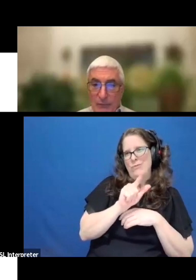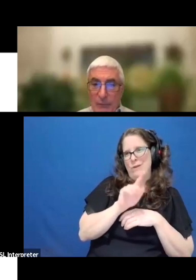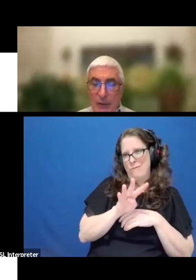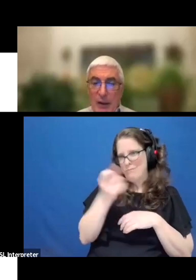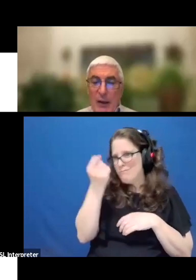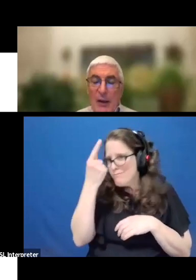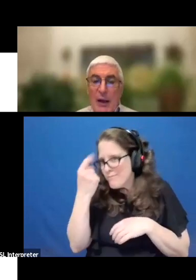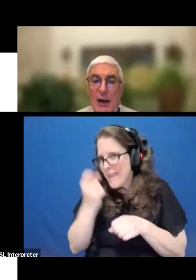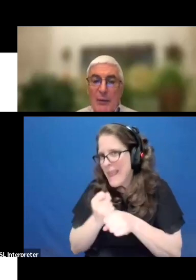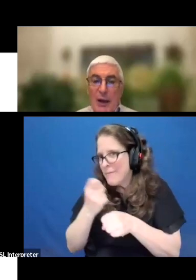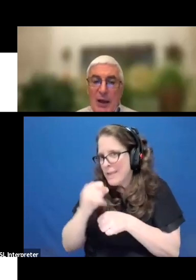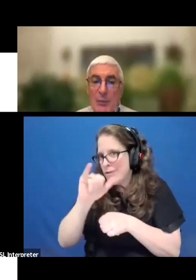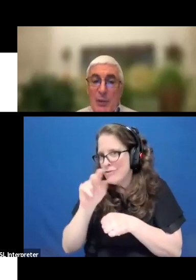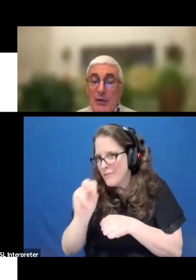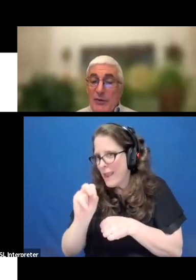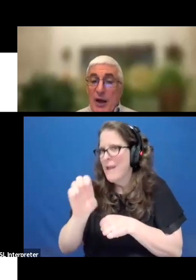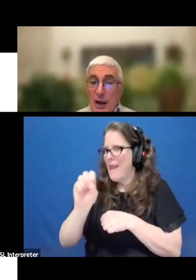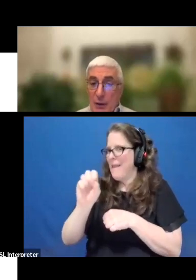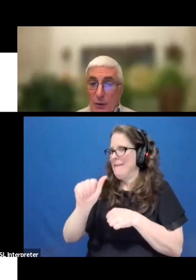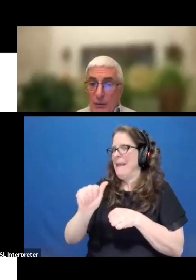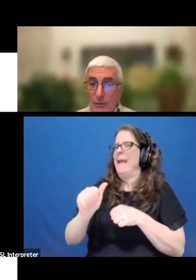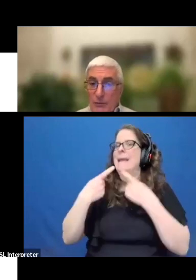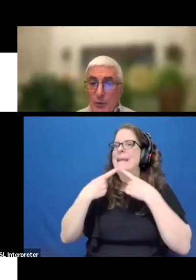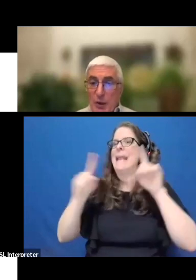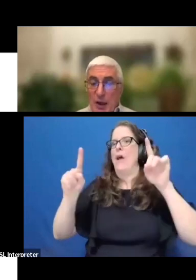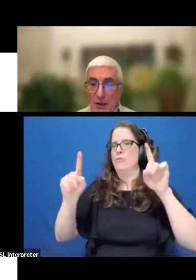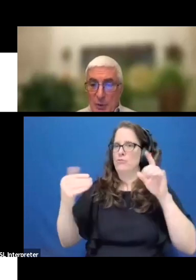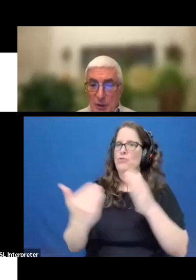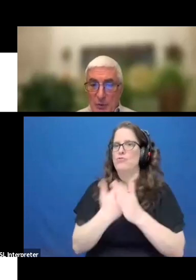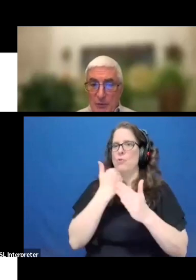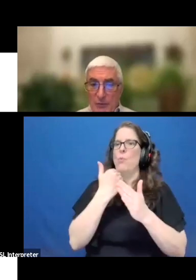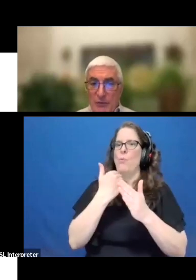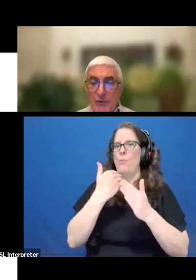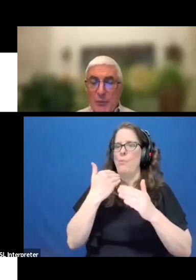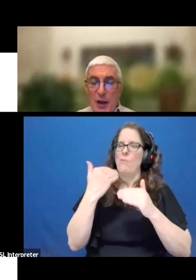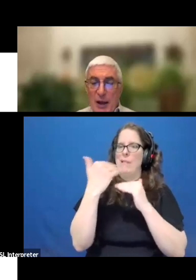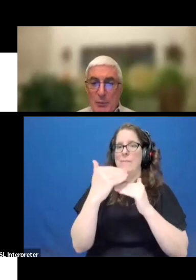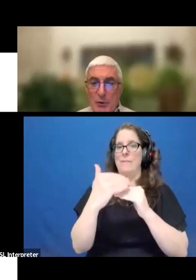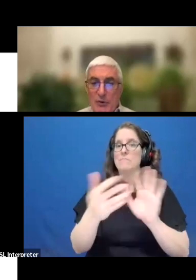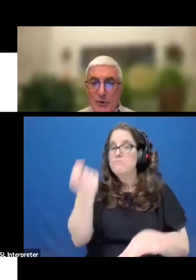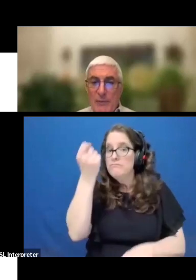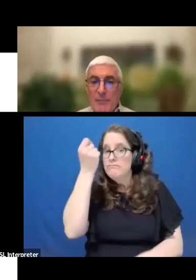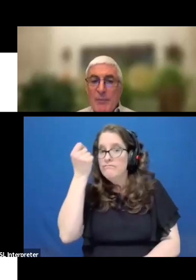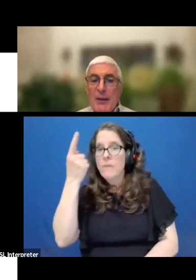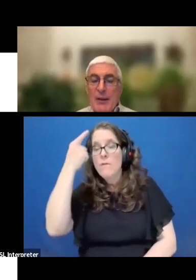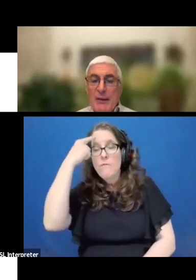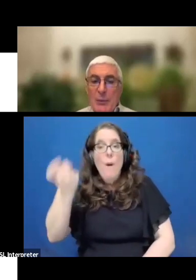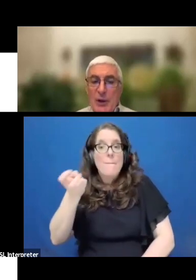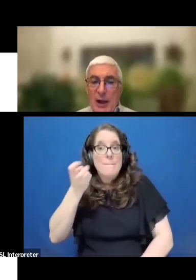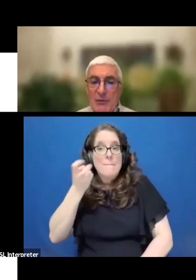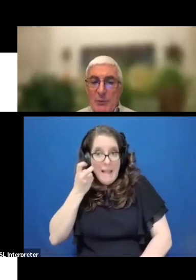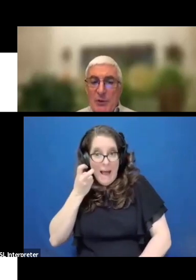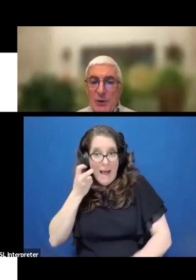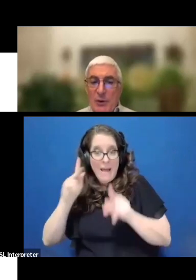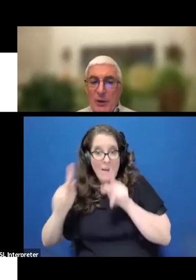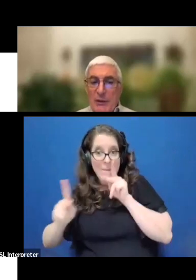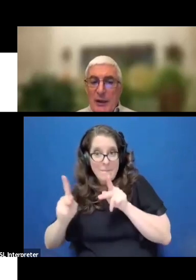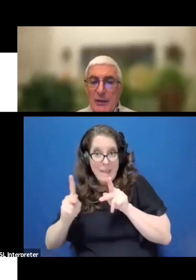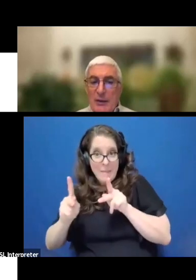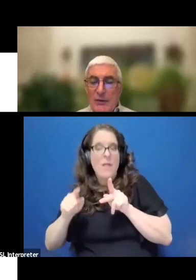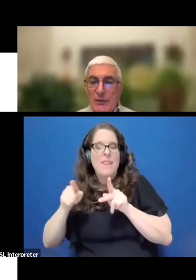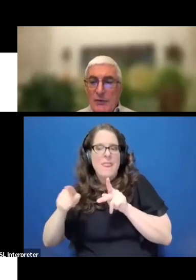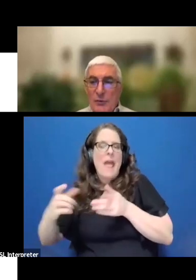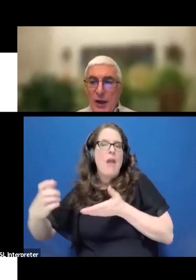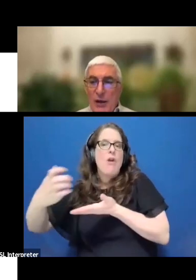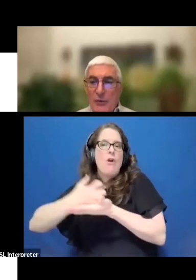January. And that amount is higher for blind people. For a blind person, they would have to be earning